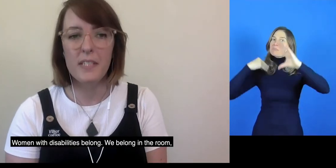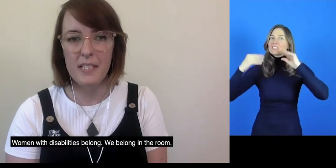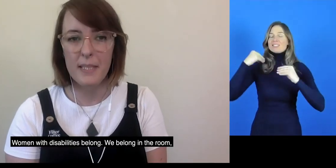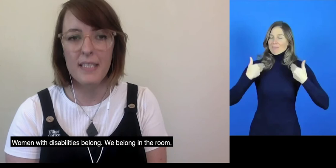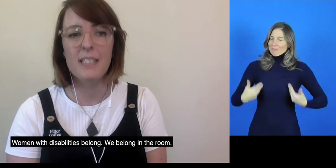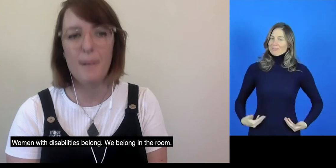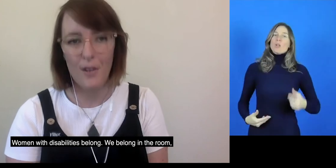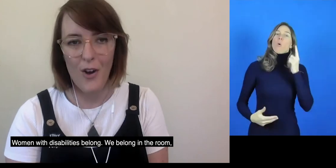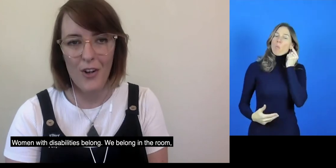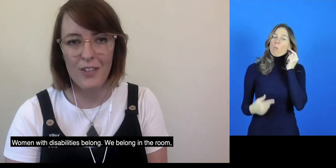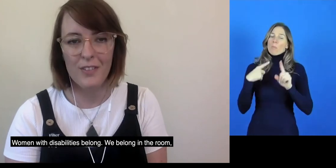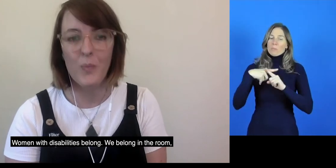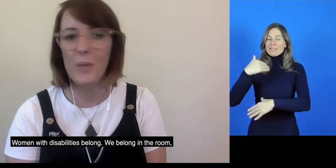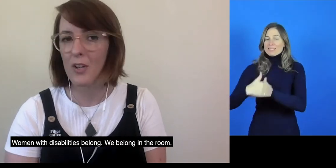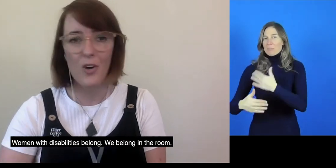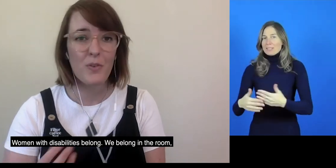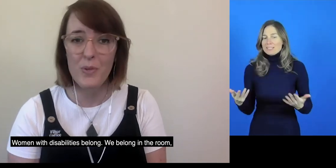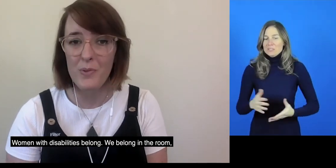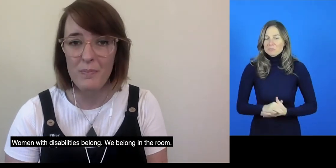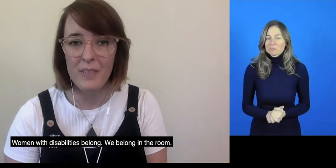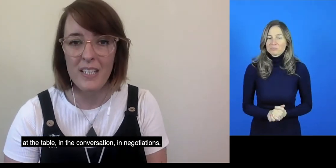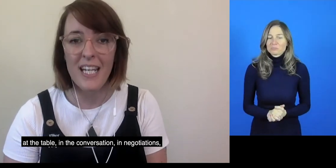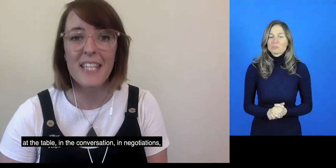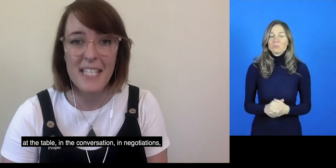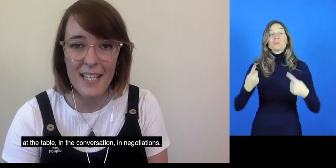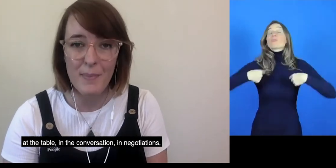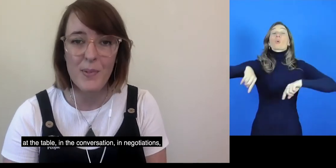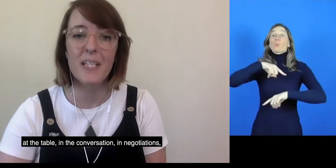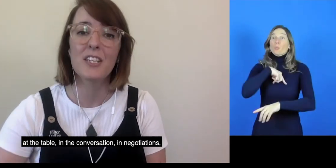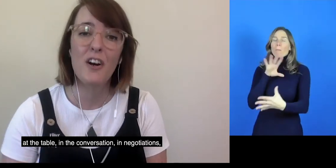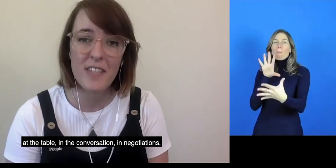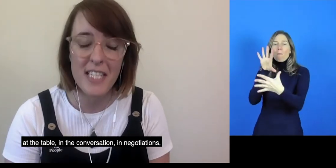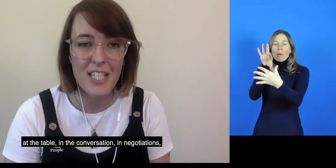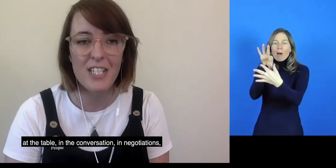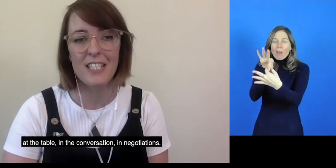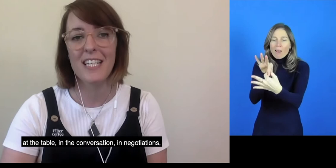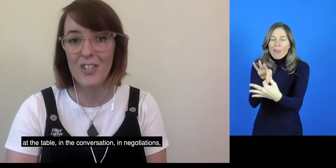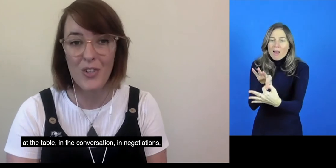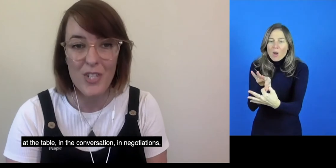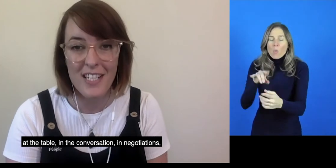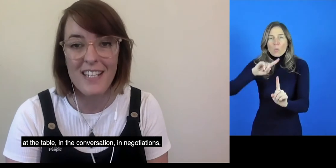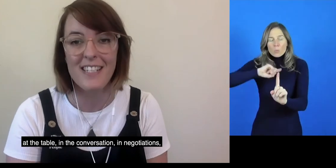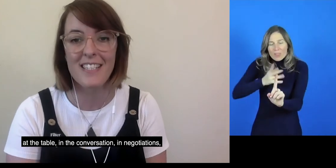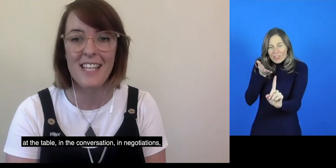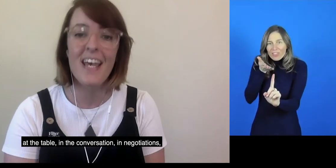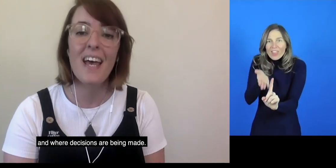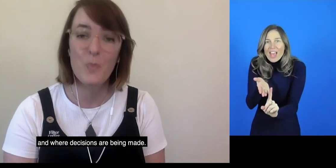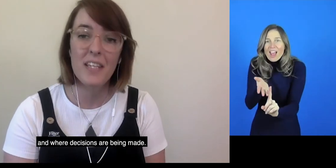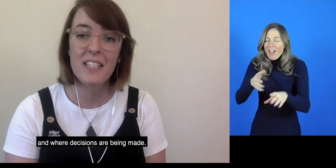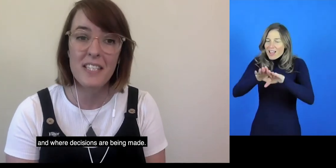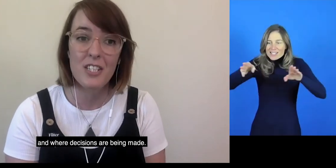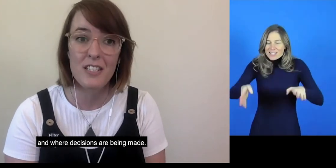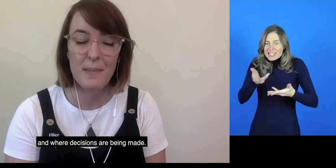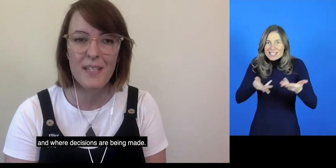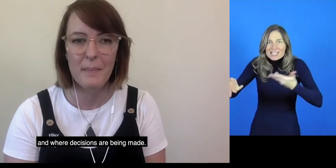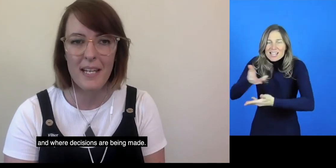Women with disabilities belong. We belong in the room, at the table, in the conversation, in negotiations, and where